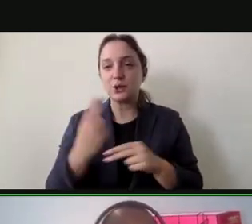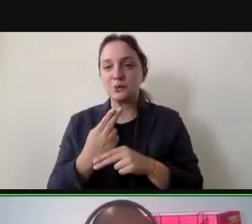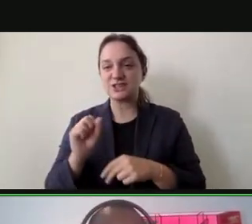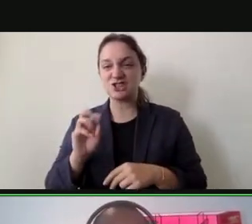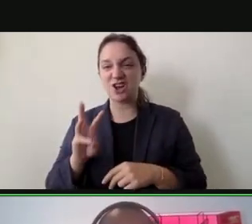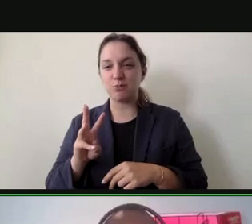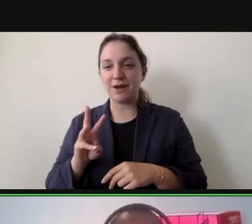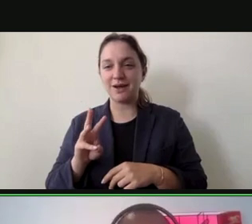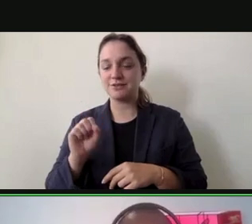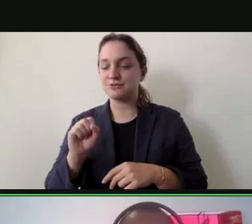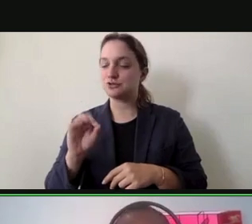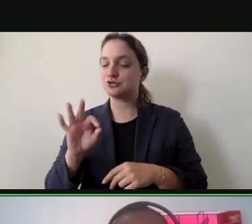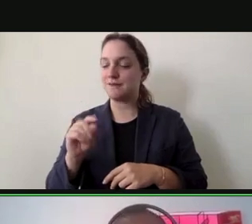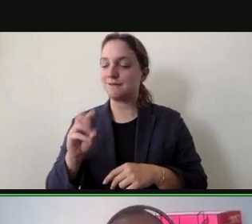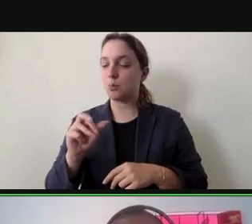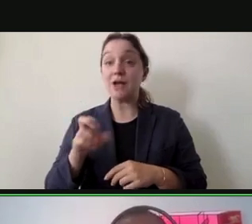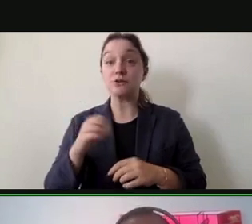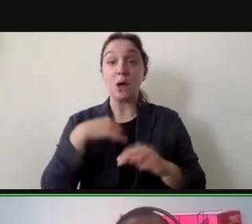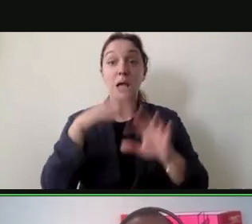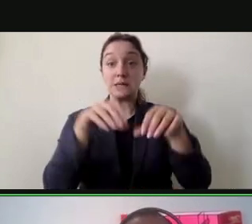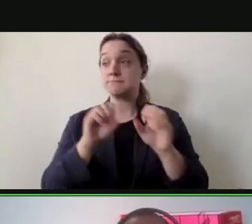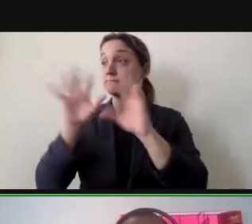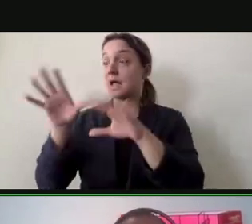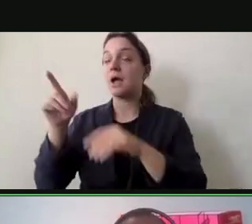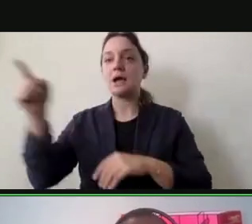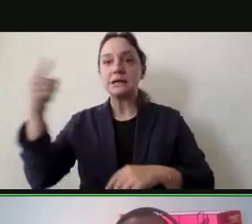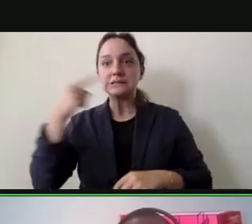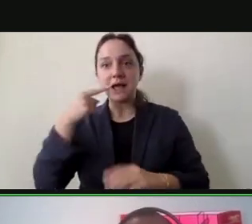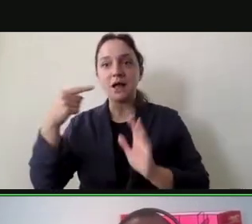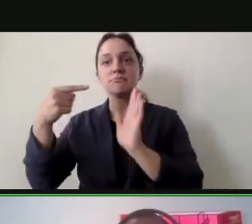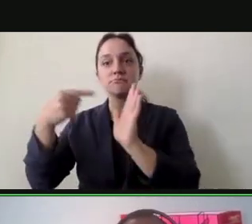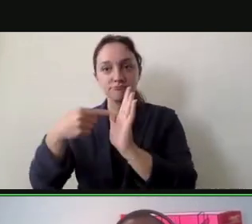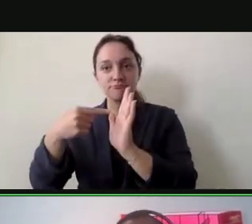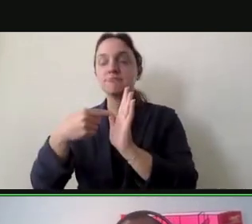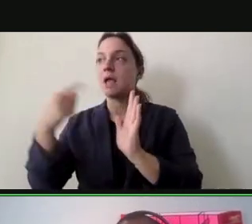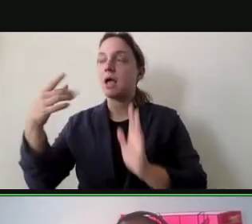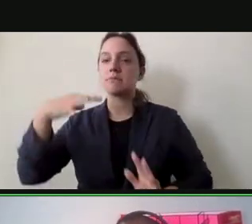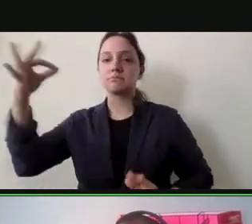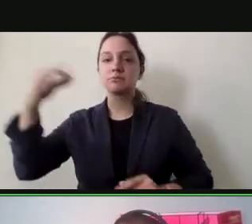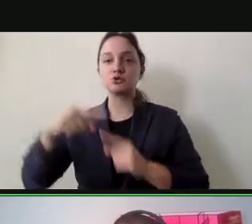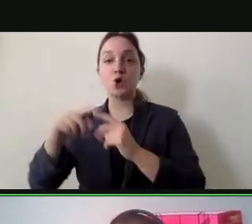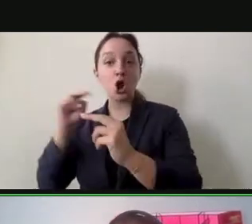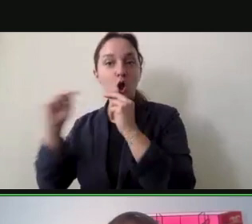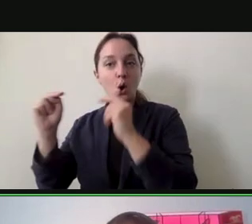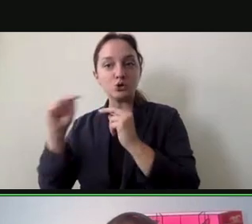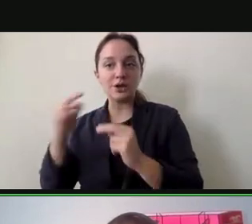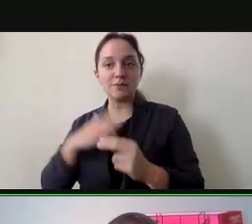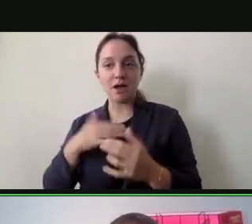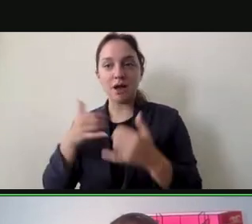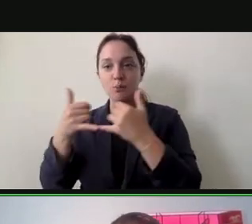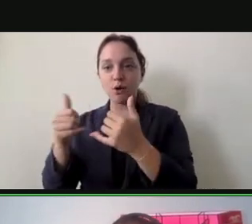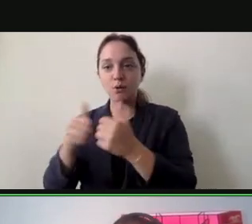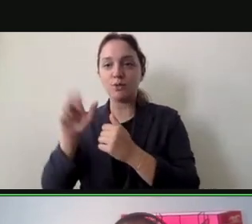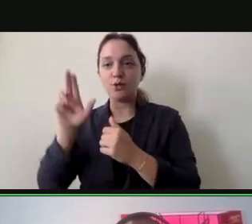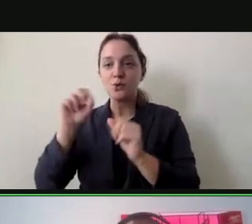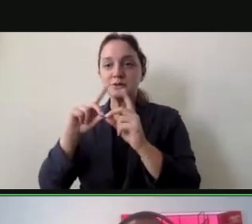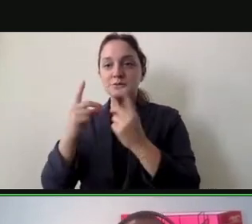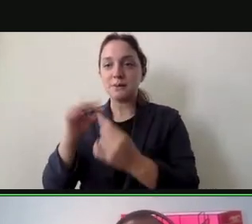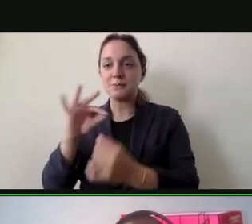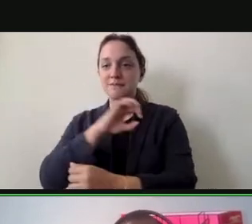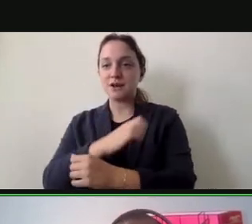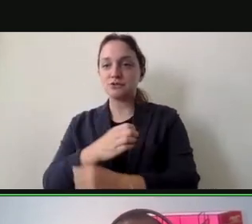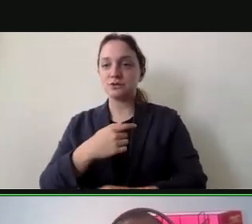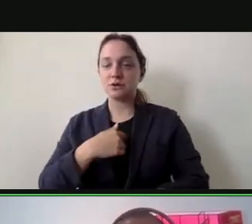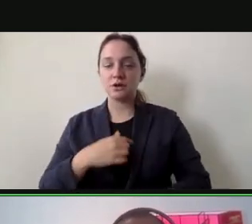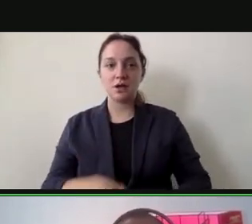and got another letter that we've been selected to negotiate our award with the U.S. Department of Energy. And I remember I have